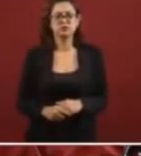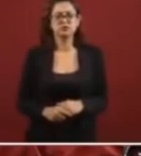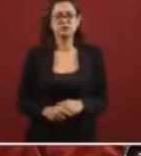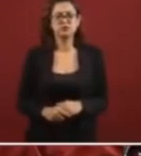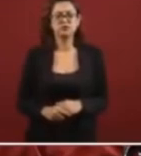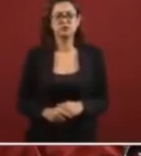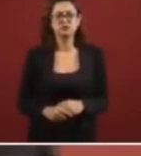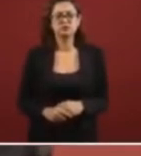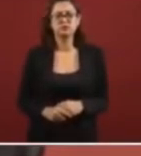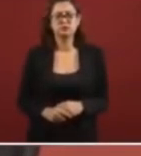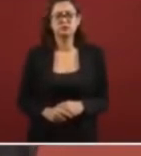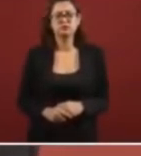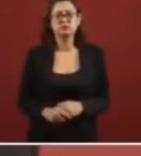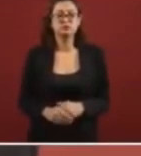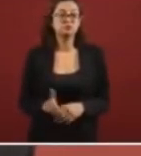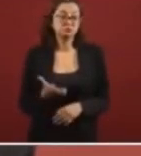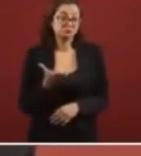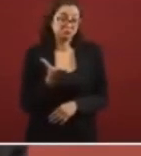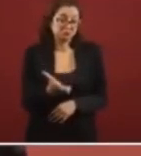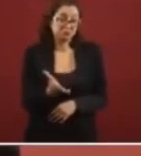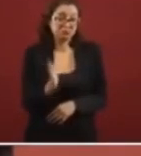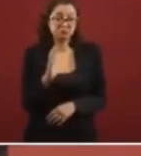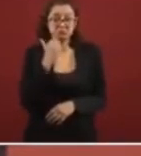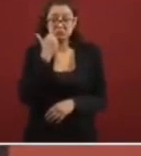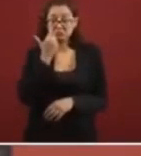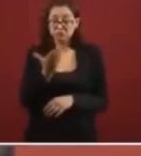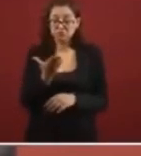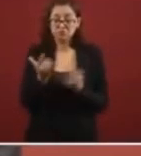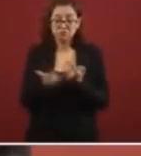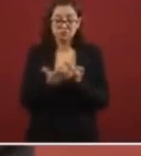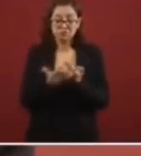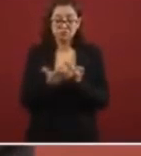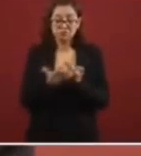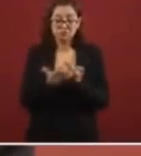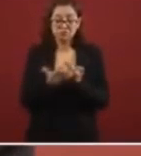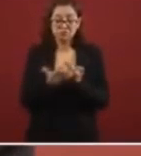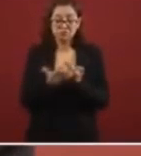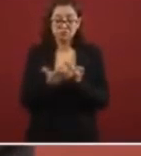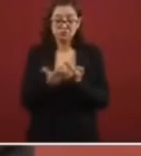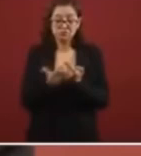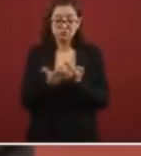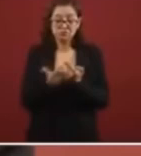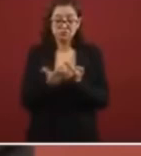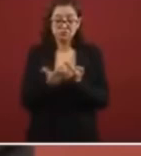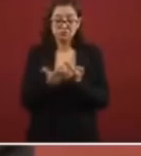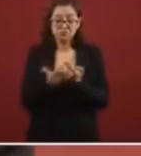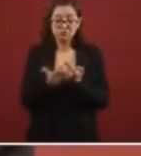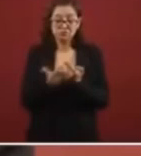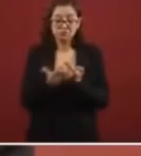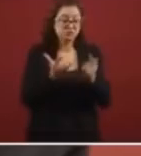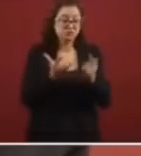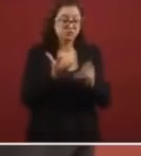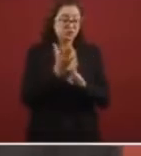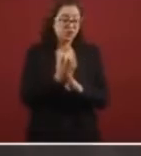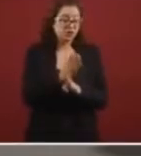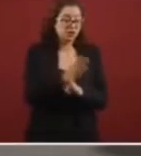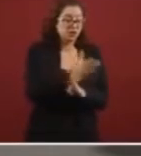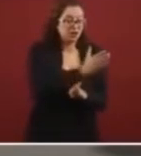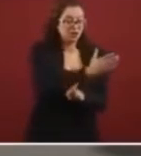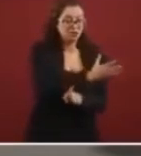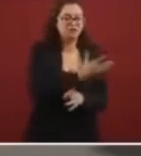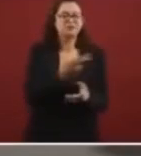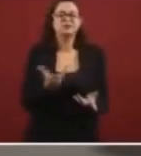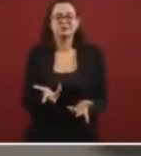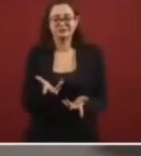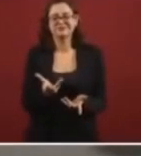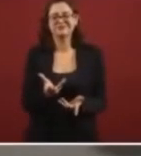Y si usted ve los antecedentes, and if you take a look at their past history, pues vas a ver qué